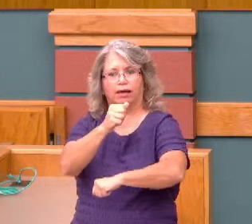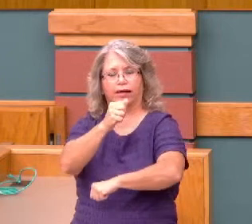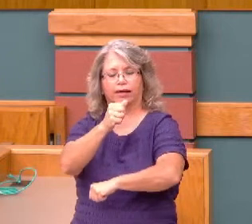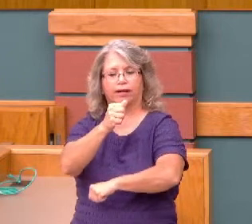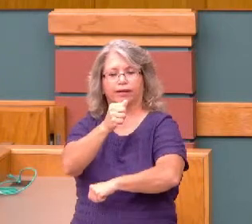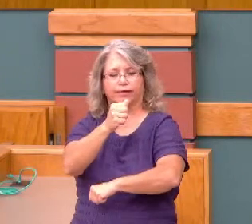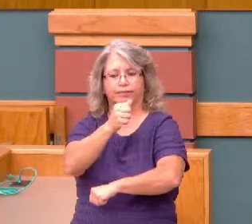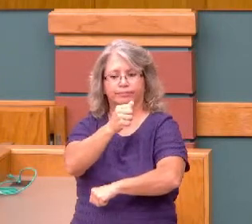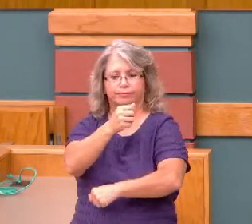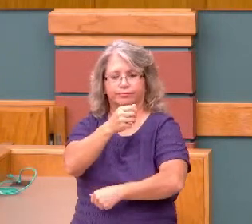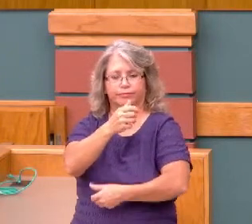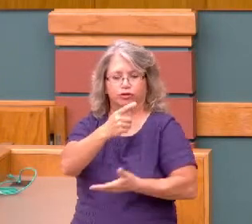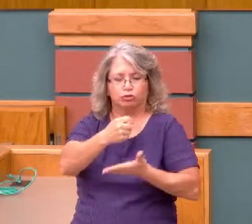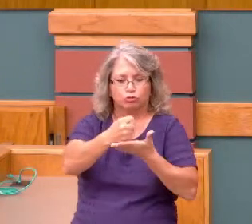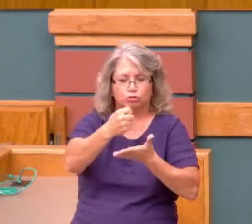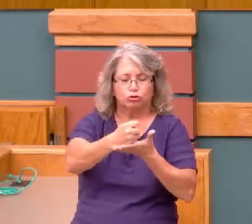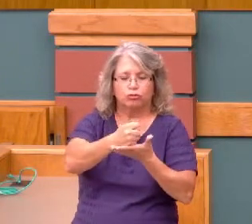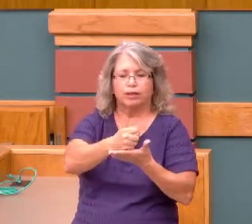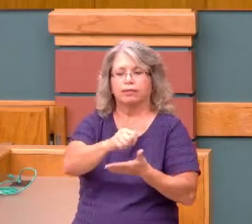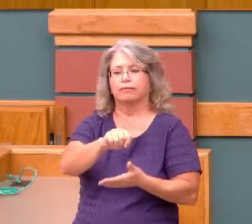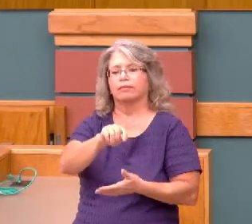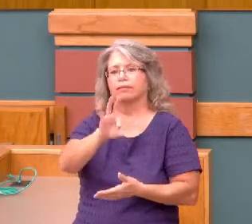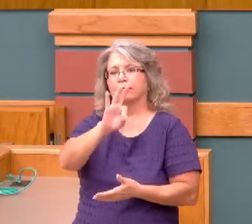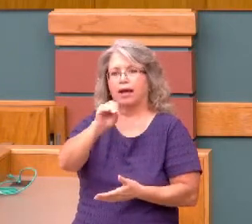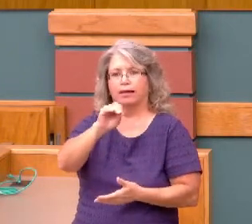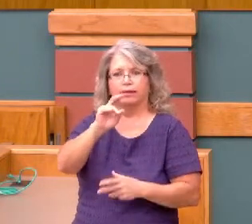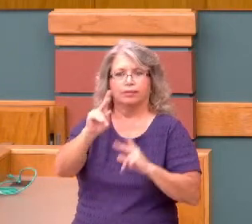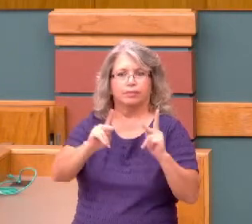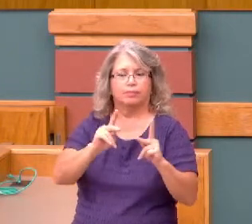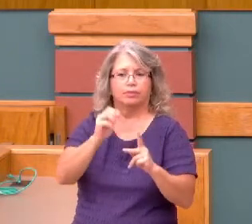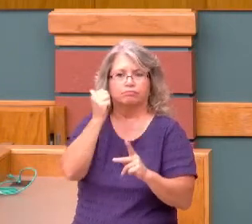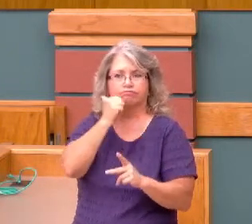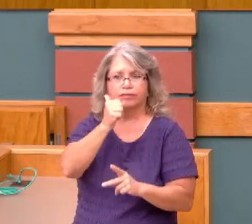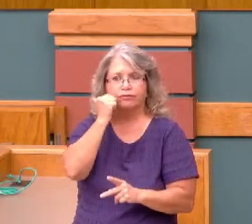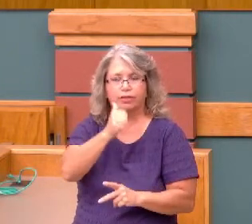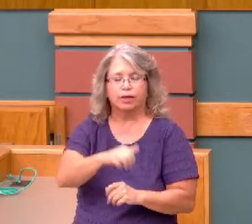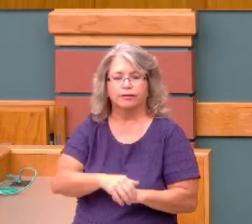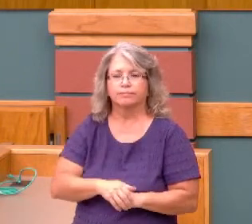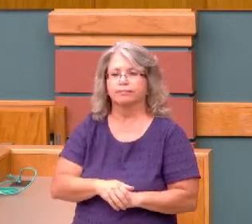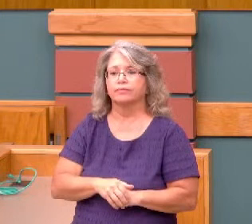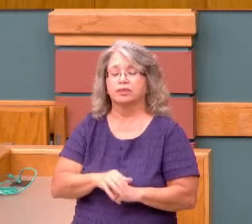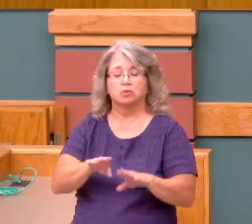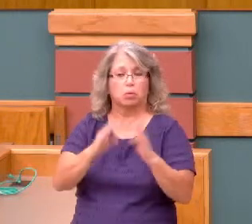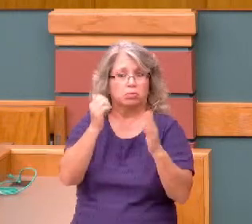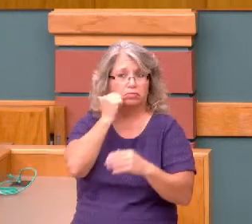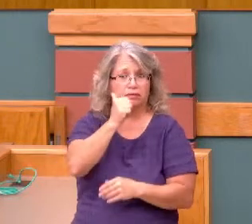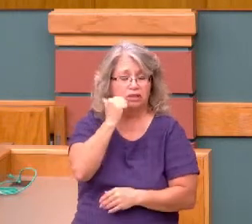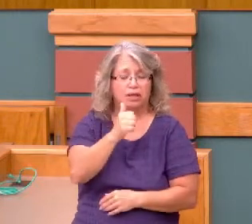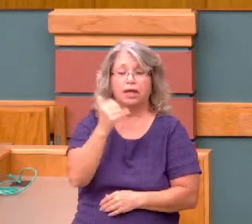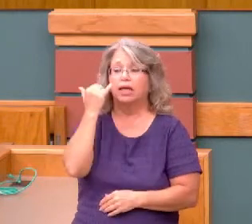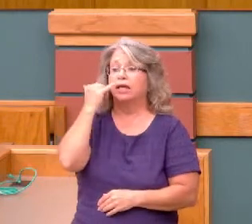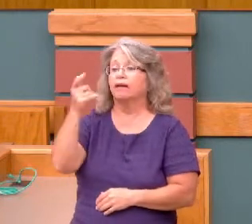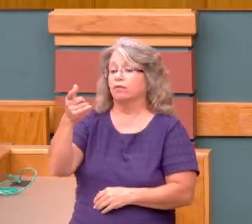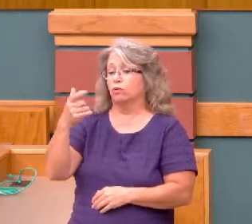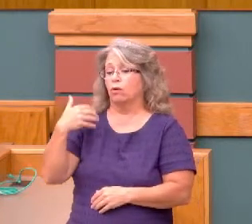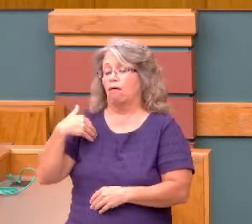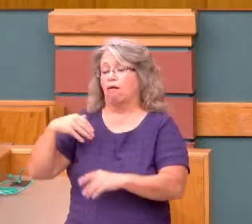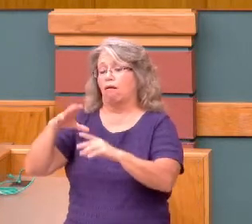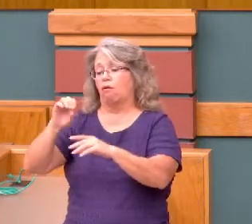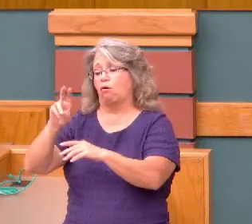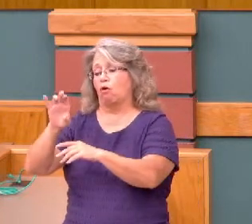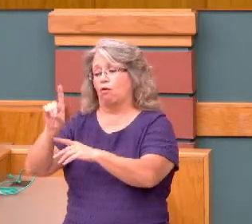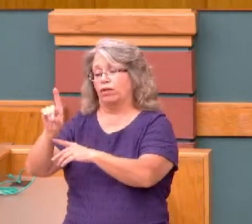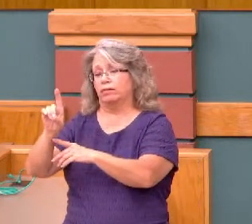They're open daily for infusion treatments. And if you have tested positive for COVID-19 and have mild to